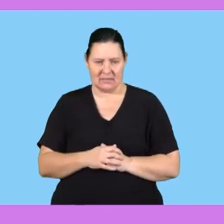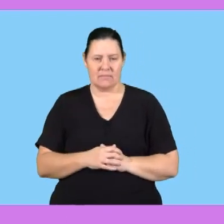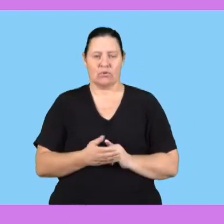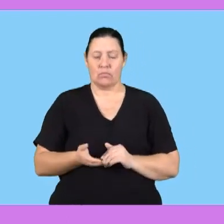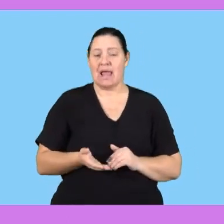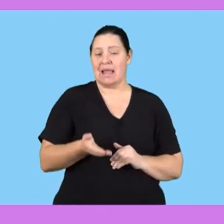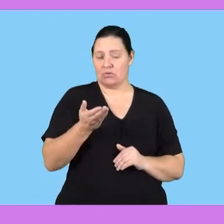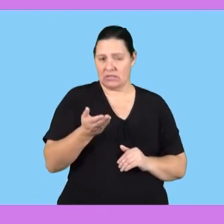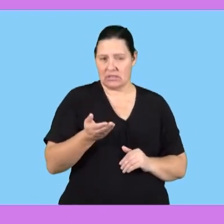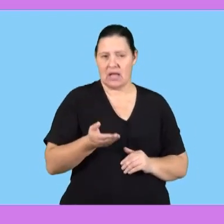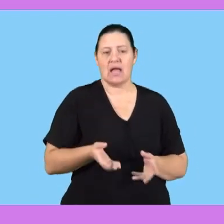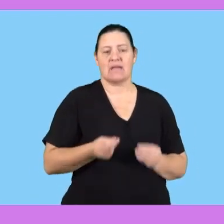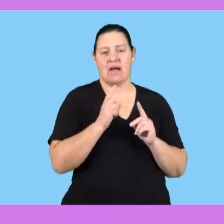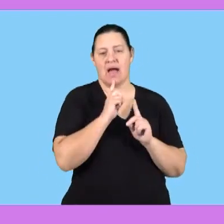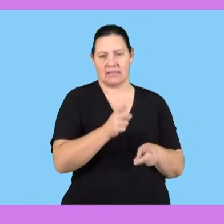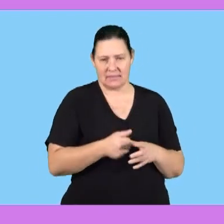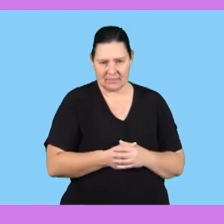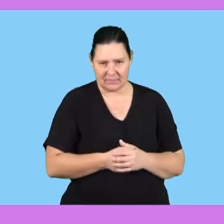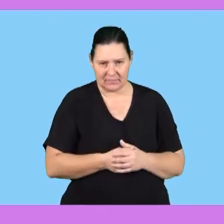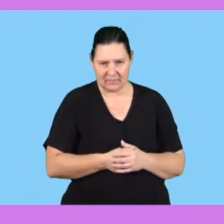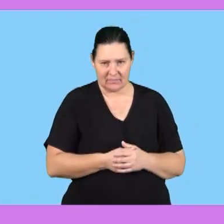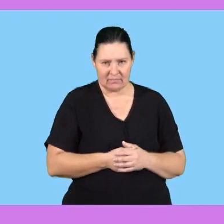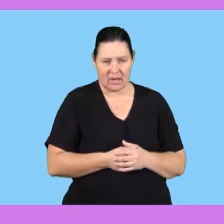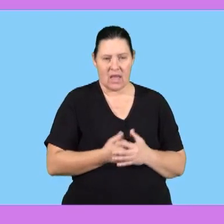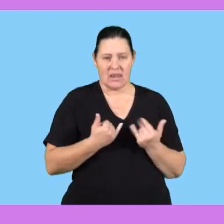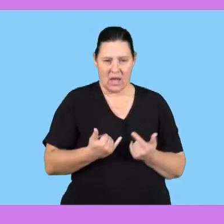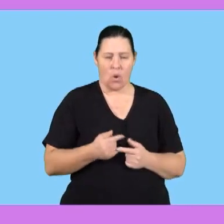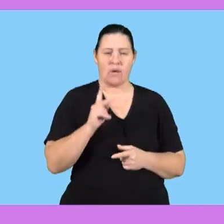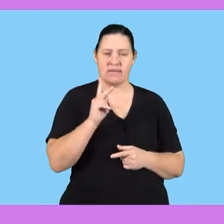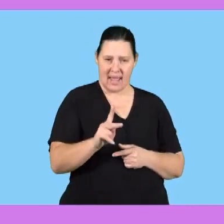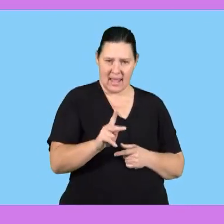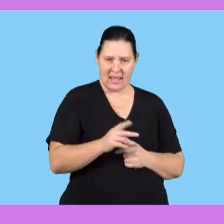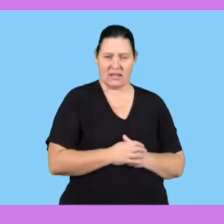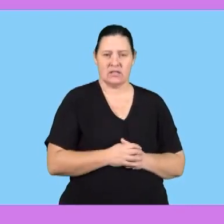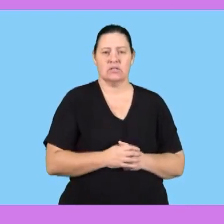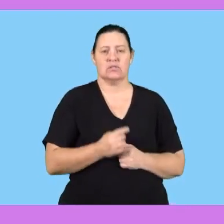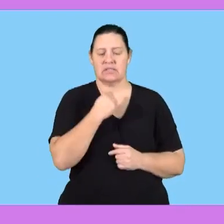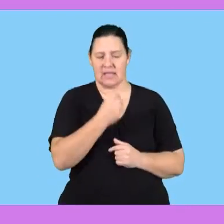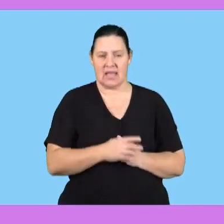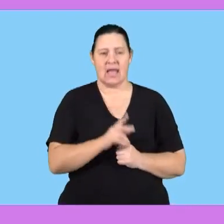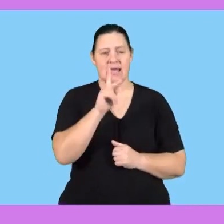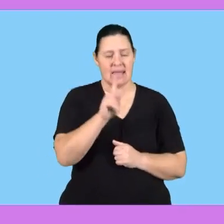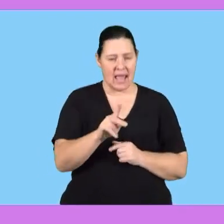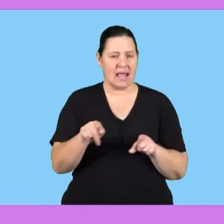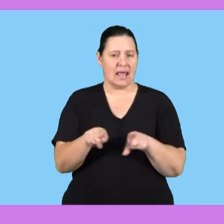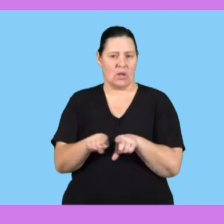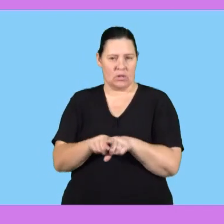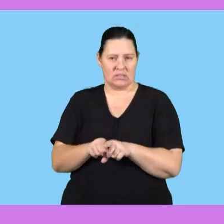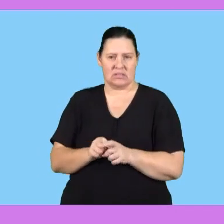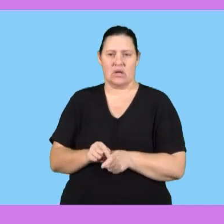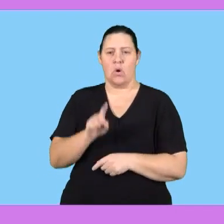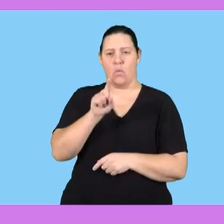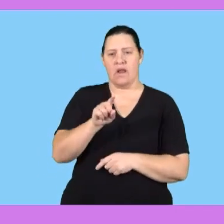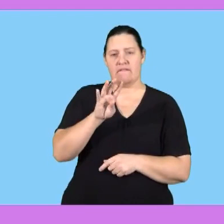change, in this case an increase, and it will give you that answer. So this time we are looking for K. So I'm going to indicate here, K